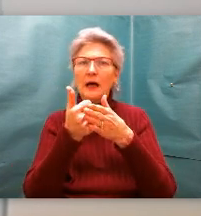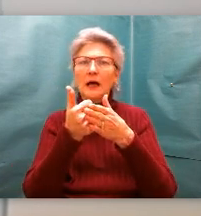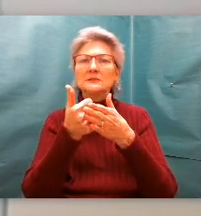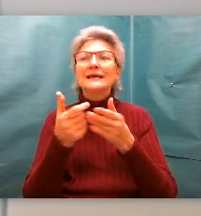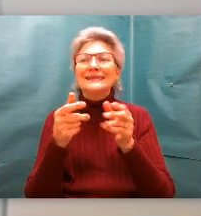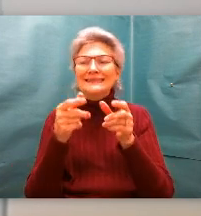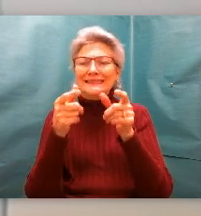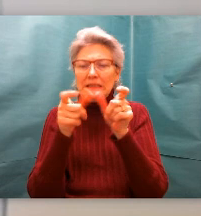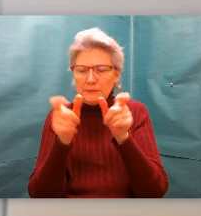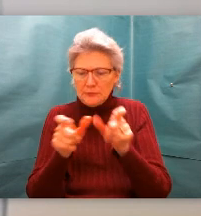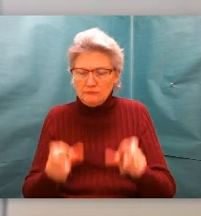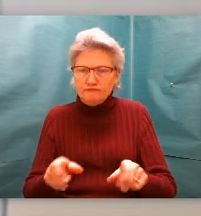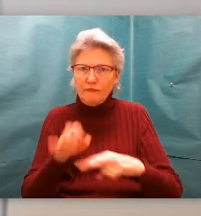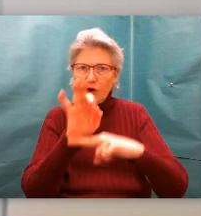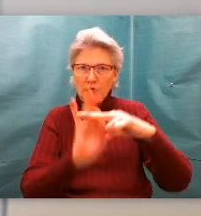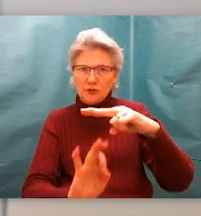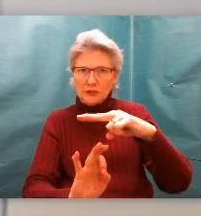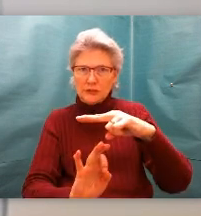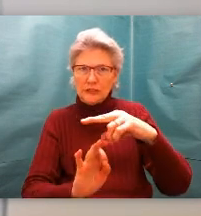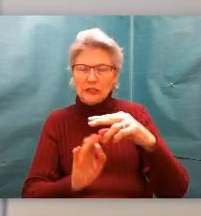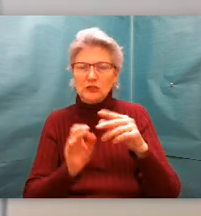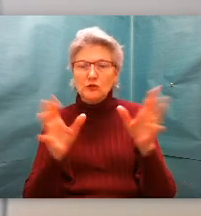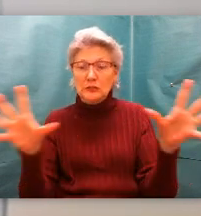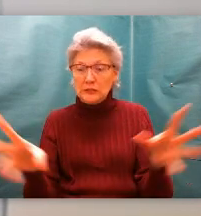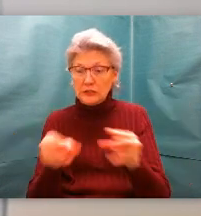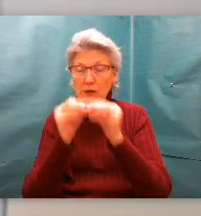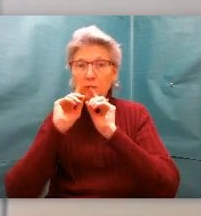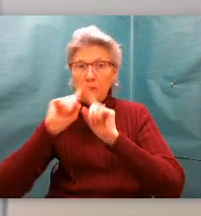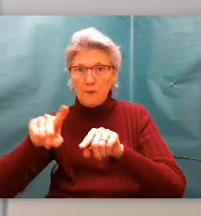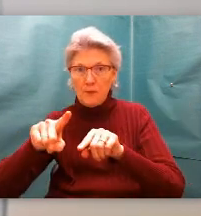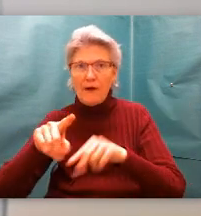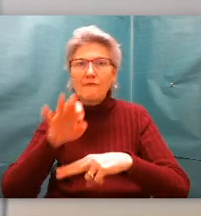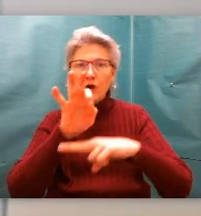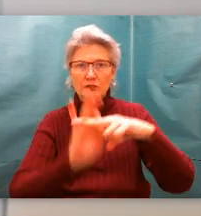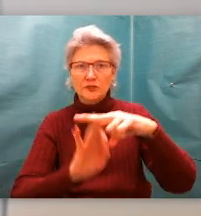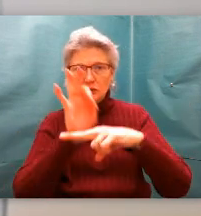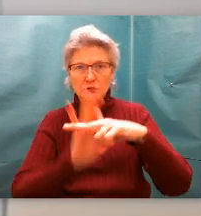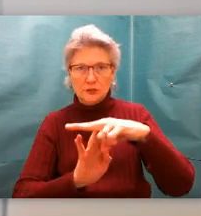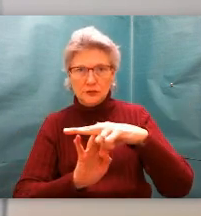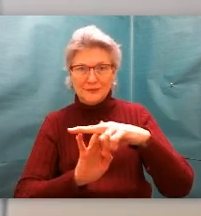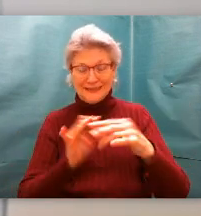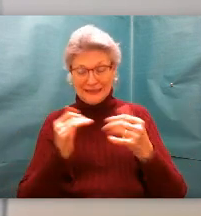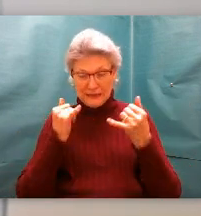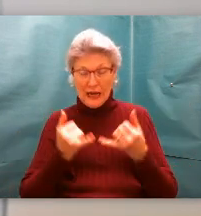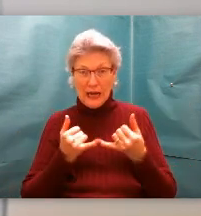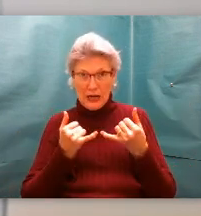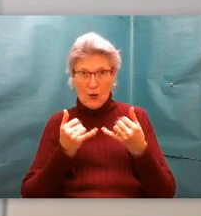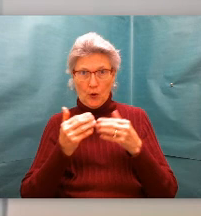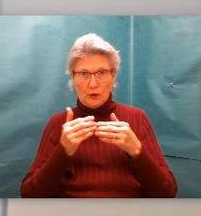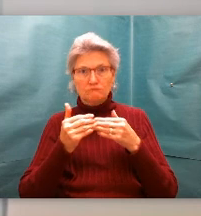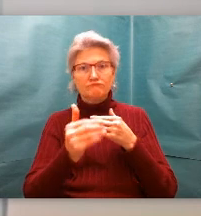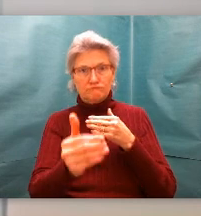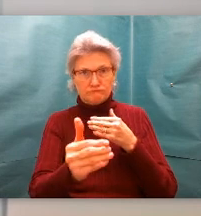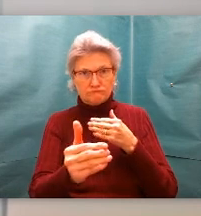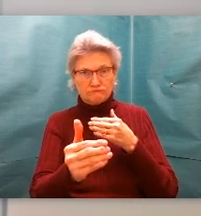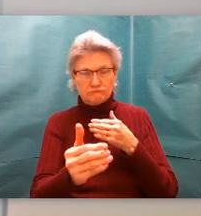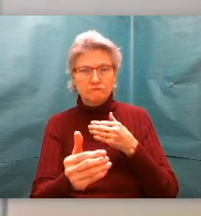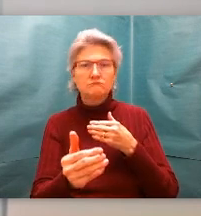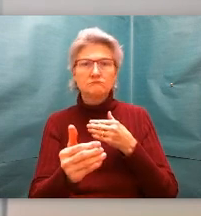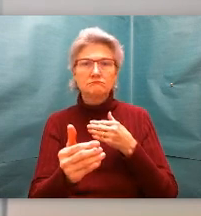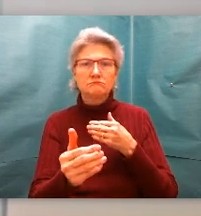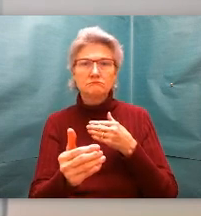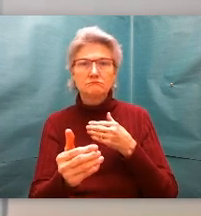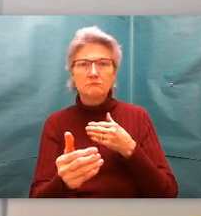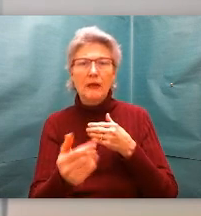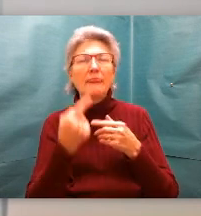or break down fractions into a sum of fractions. And today we're going to take that step a little bit